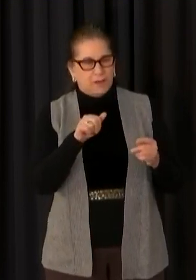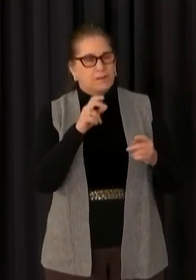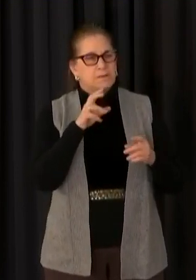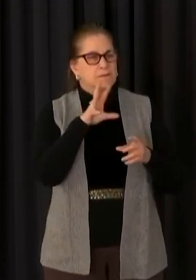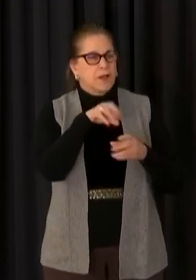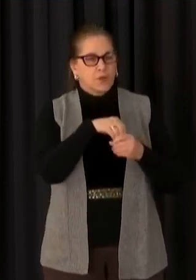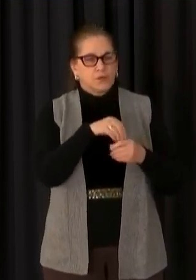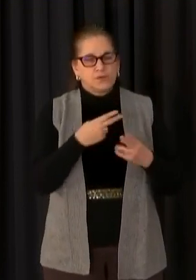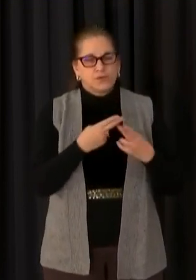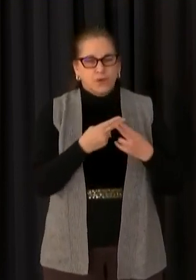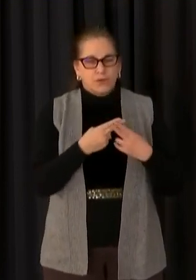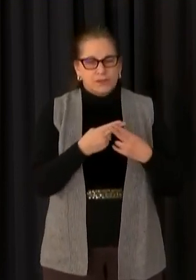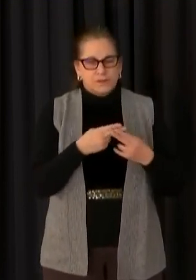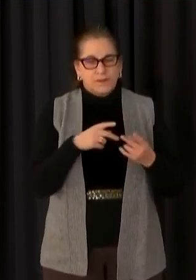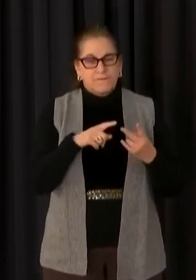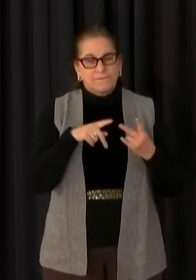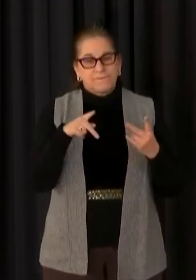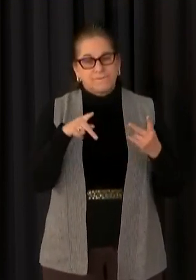cold storage